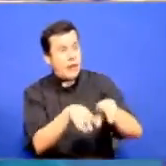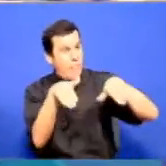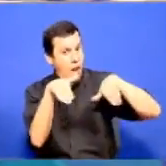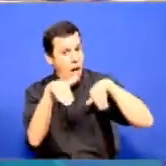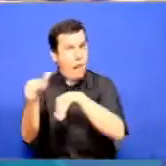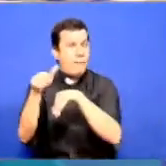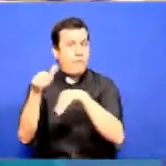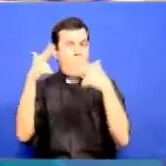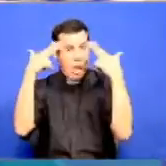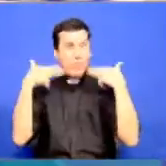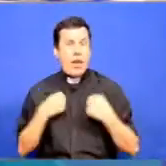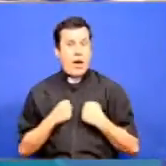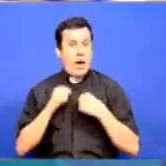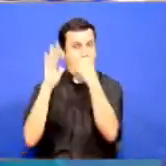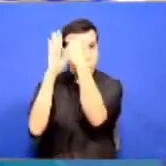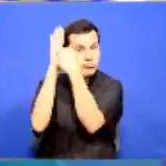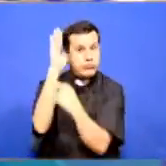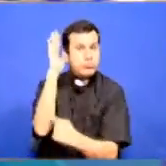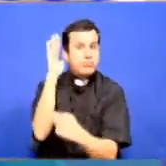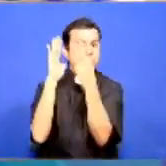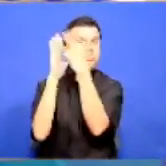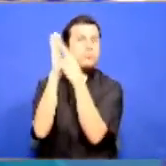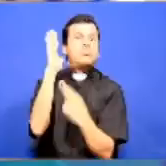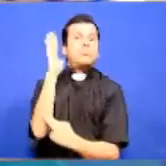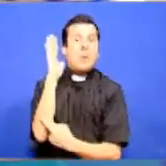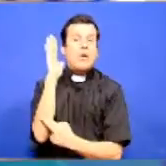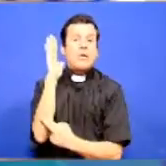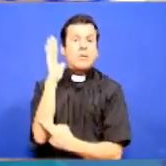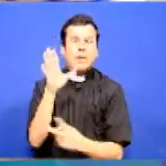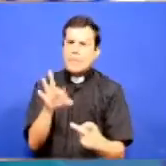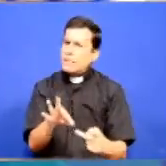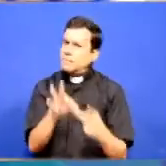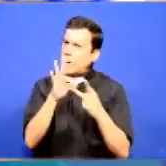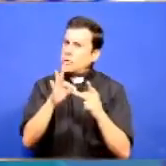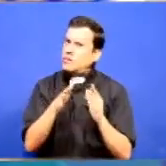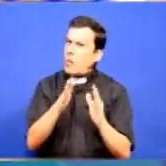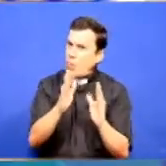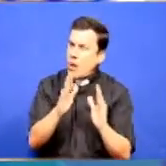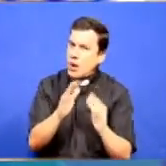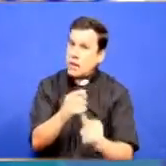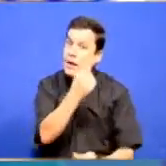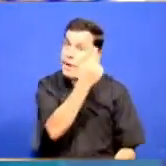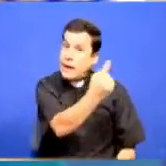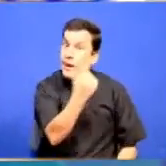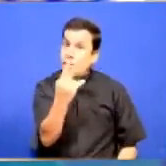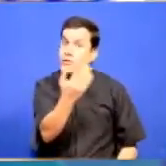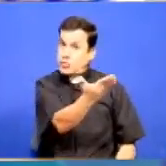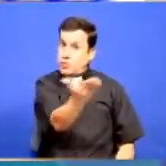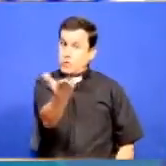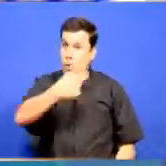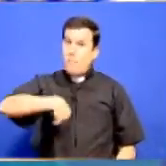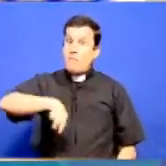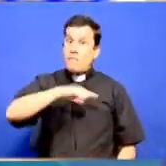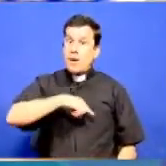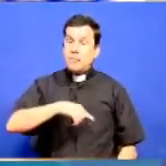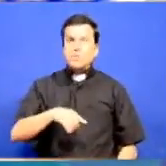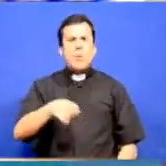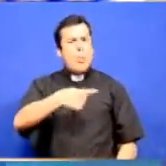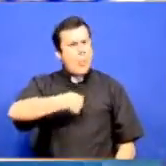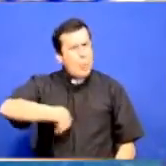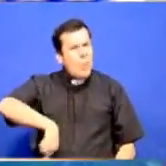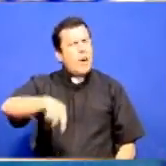containment measures. In a special way, each one of us should be more